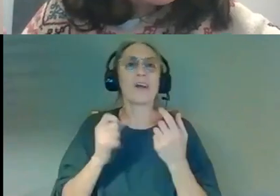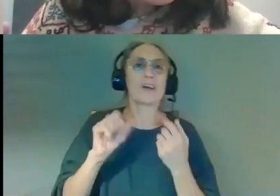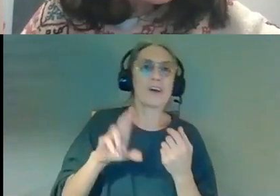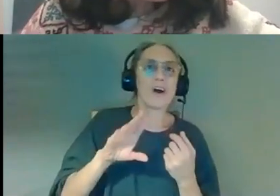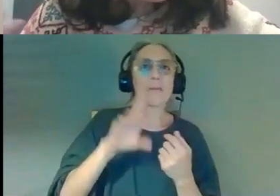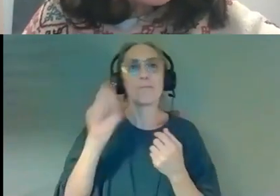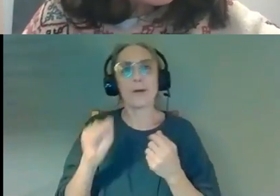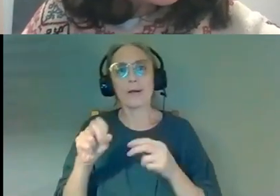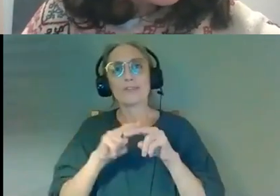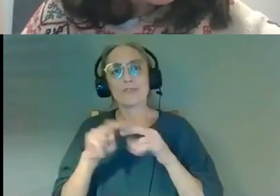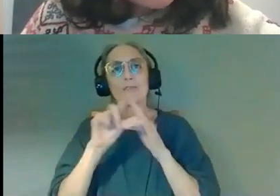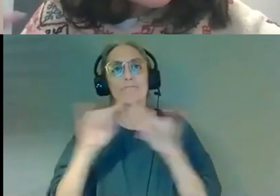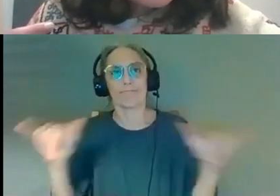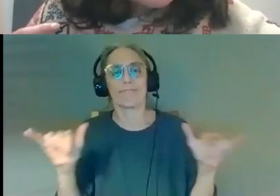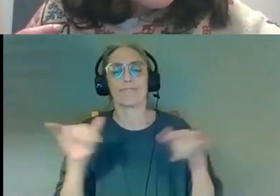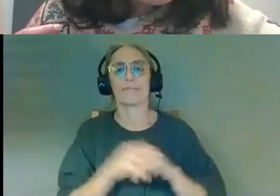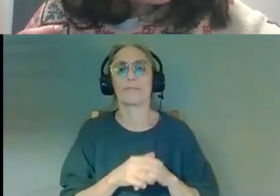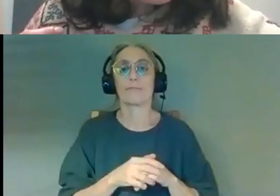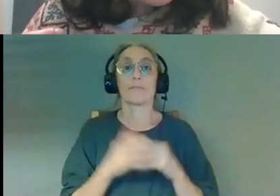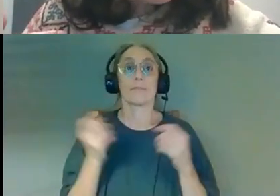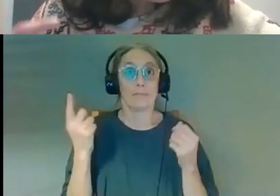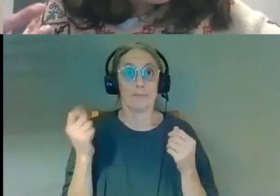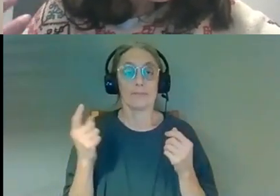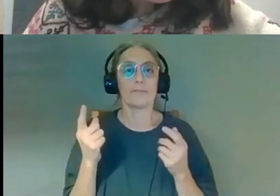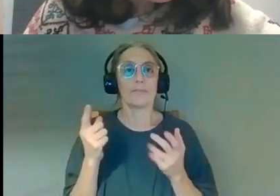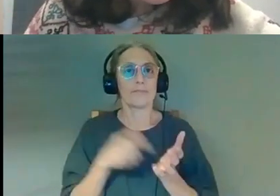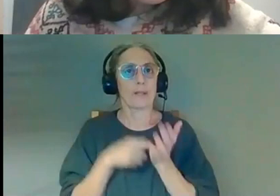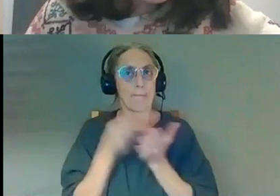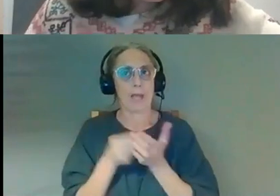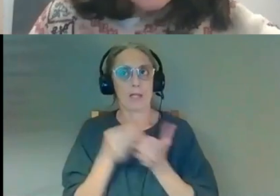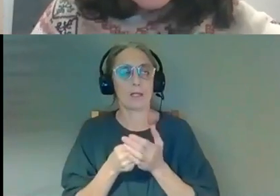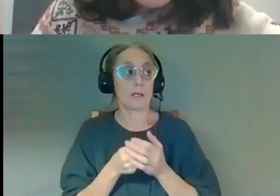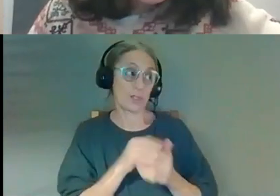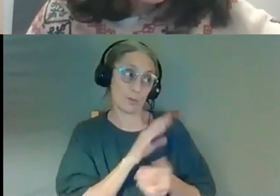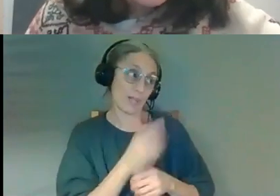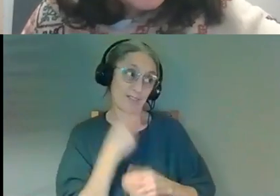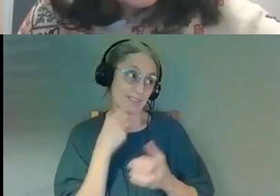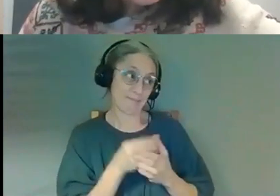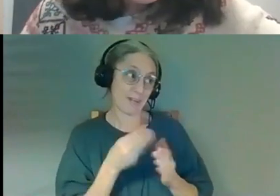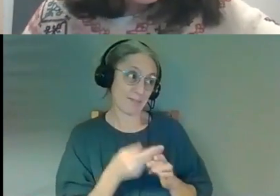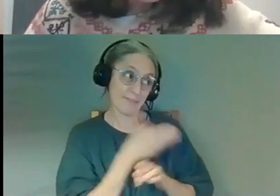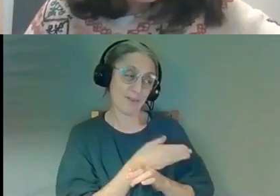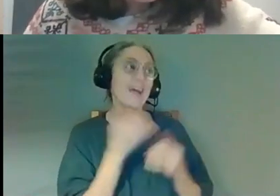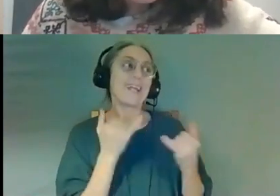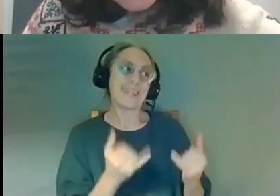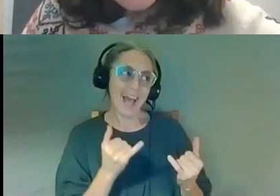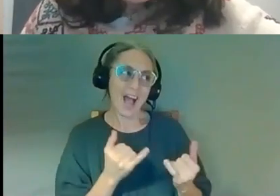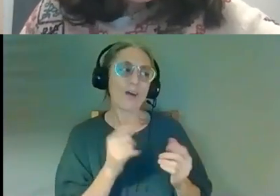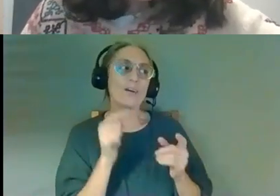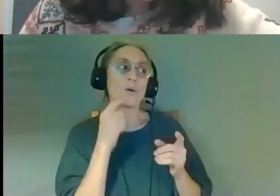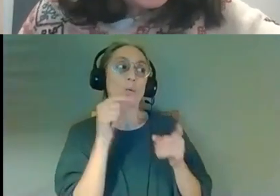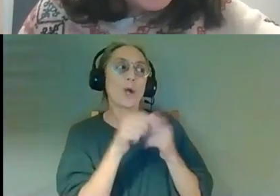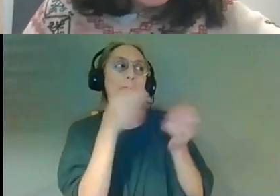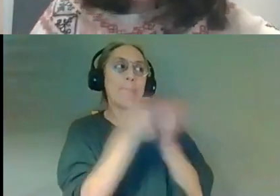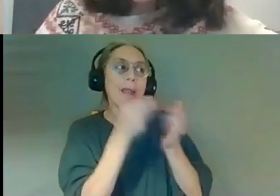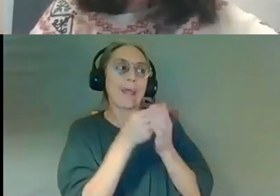we often need is money. Right. Okay. You didn't say money beforehand. You didn't say money. Now you're doing. Okay. Now, so you have to